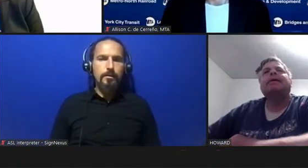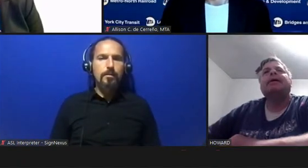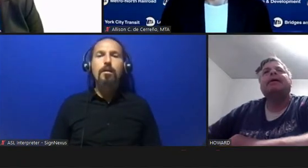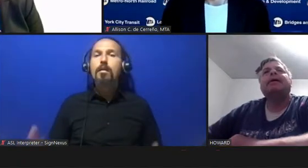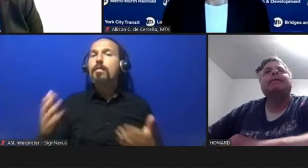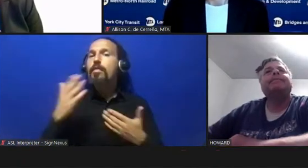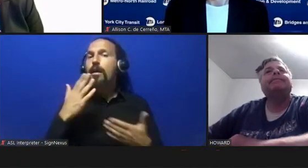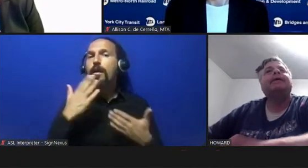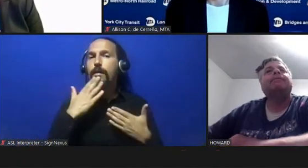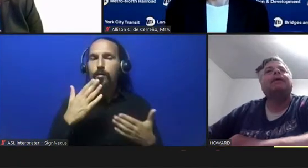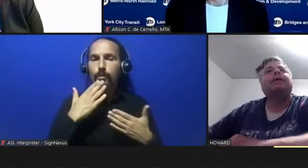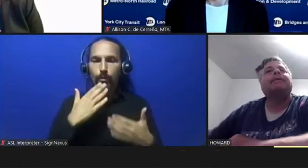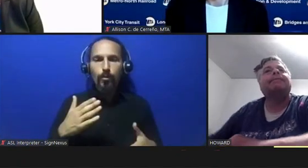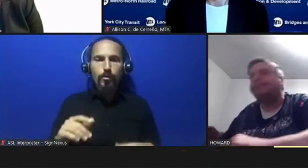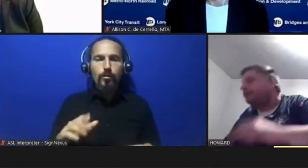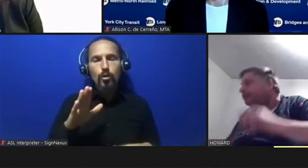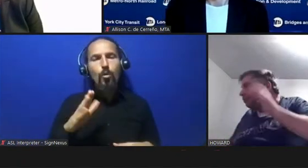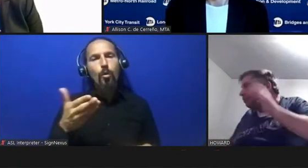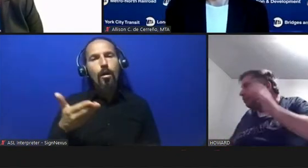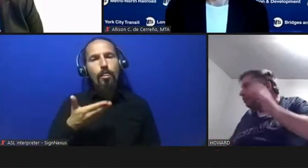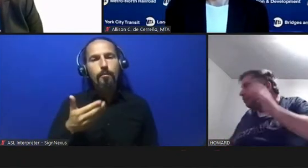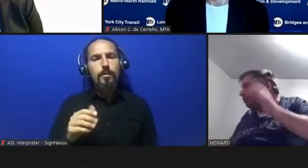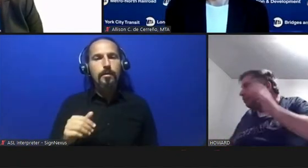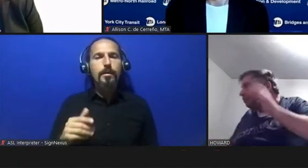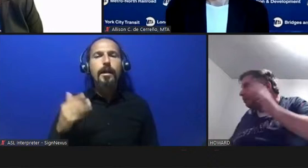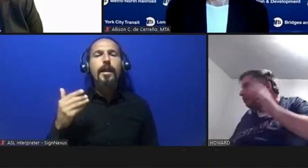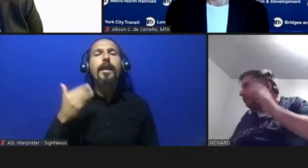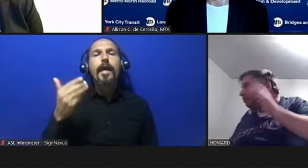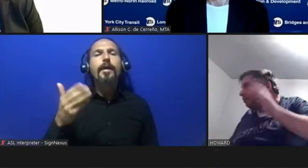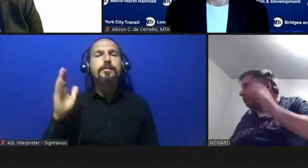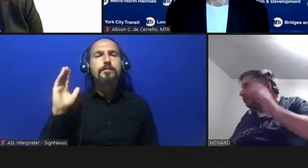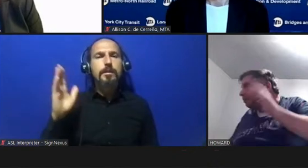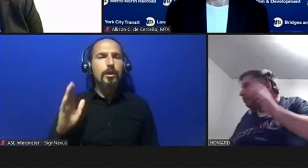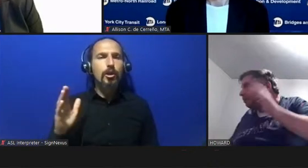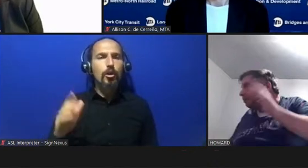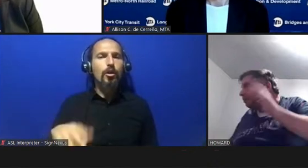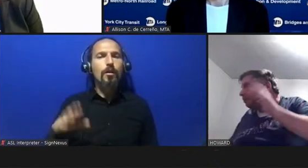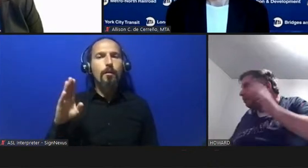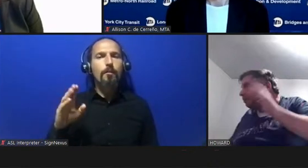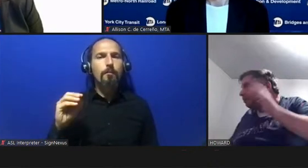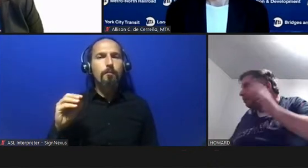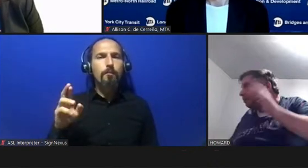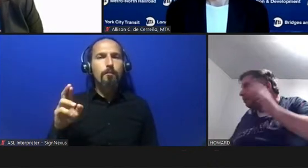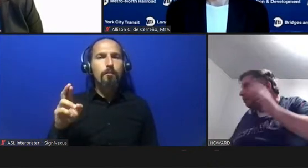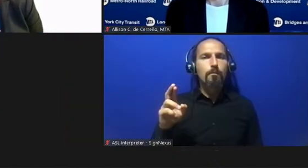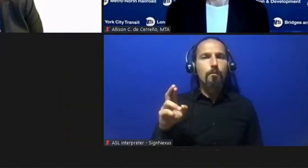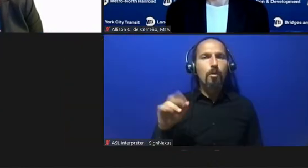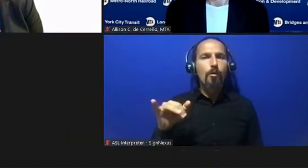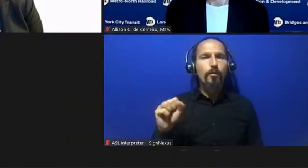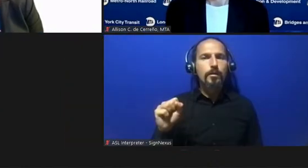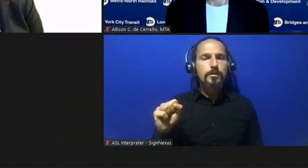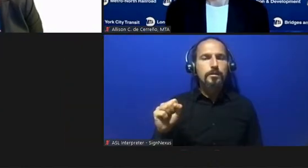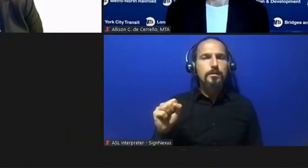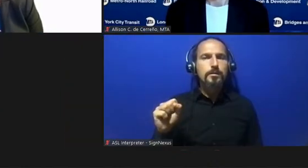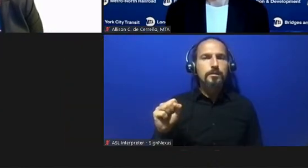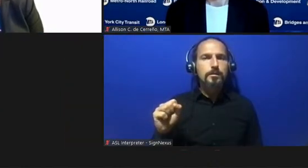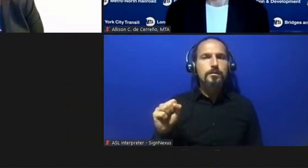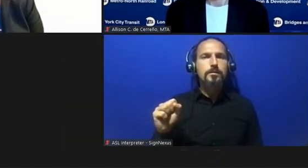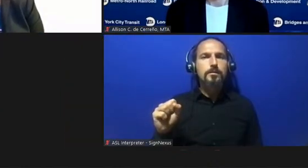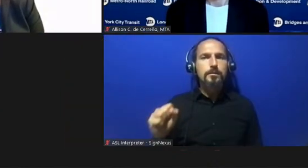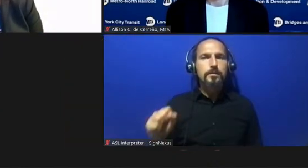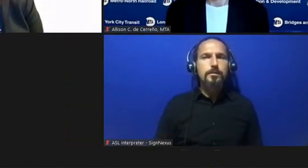you you're welcome our next speaker is borislav borisov followed by joseph